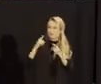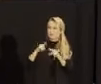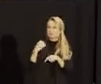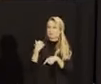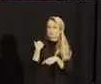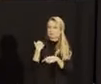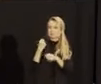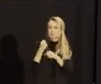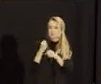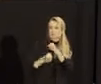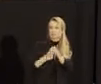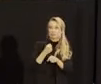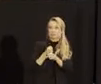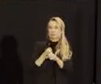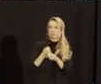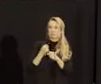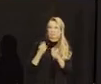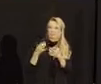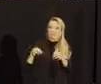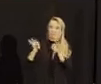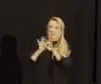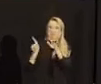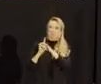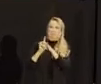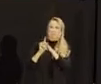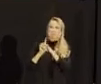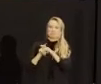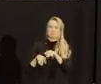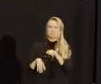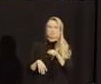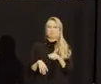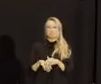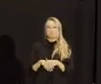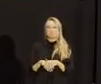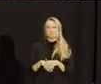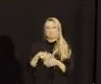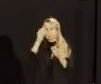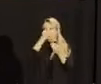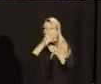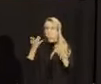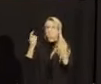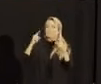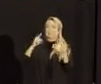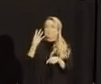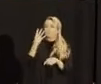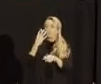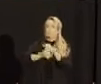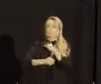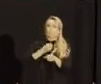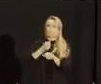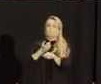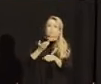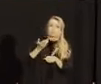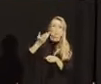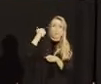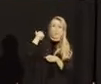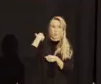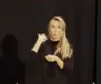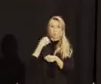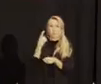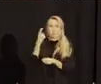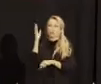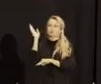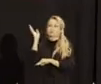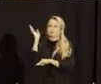4 years ago, we had one of our keynotes on the stage, Judy Heumann,